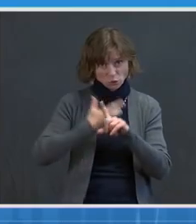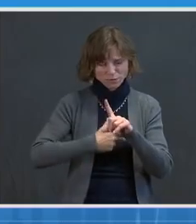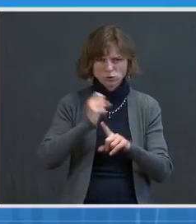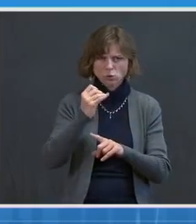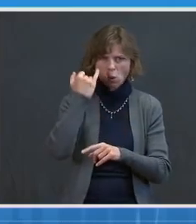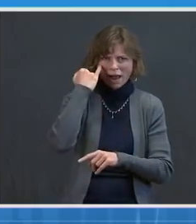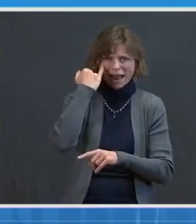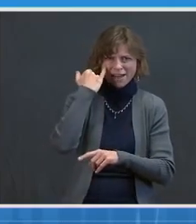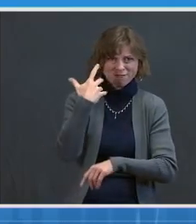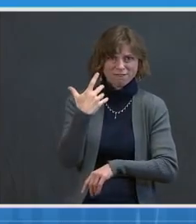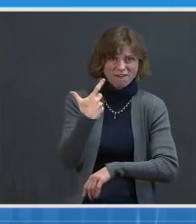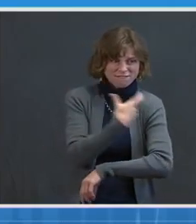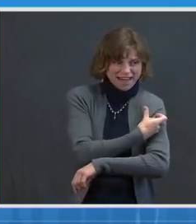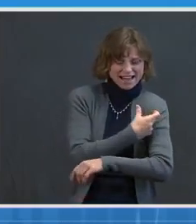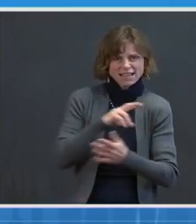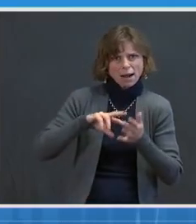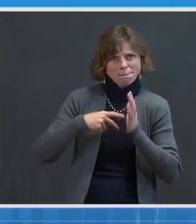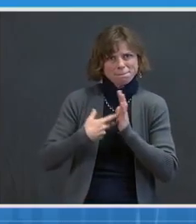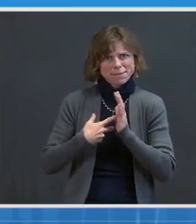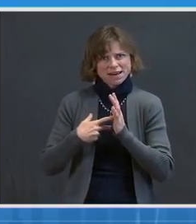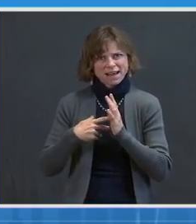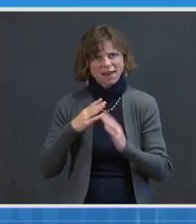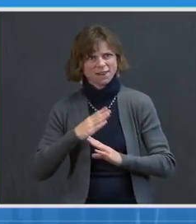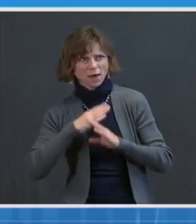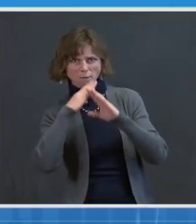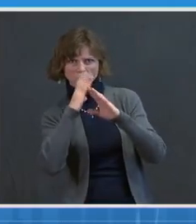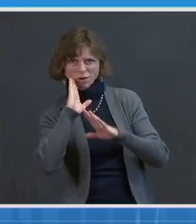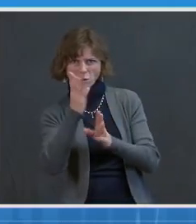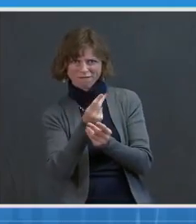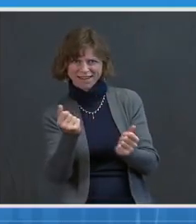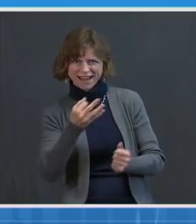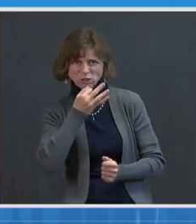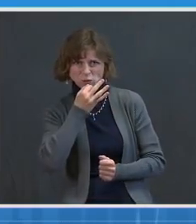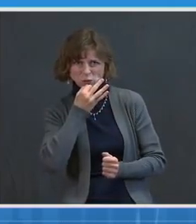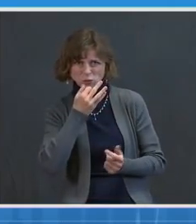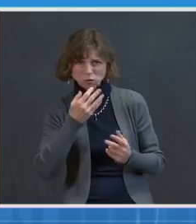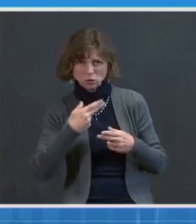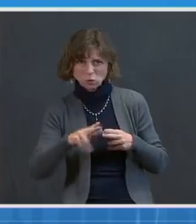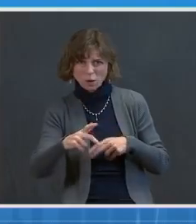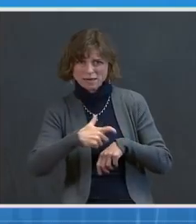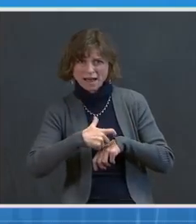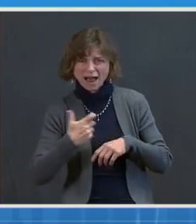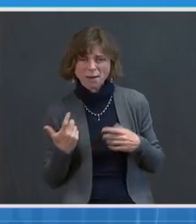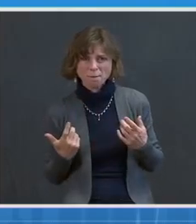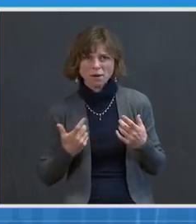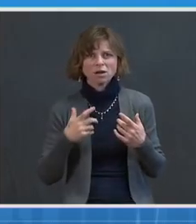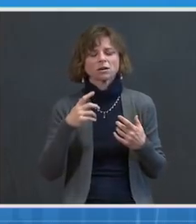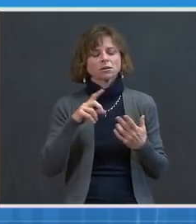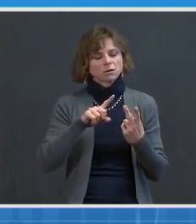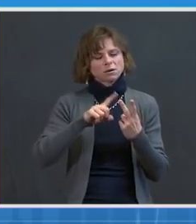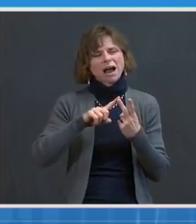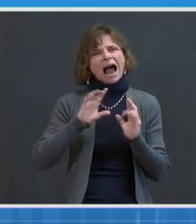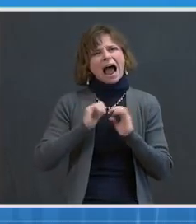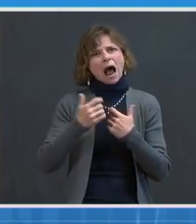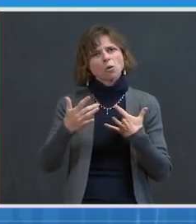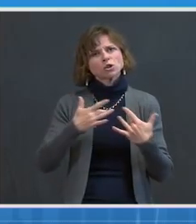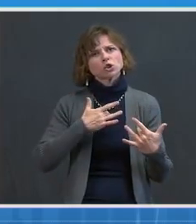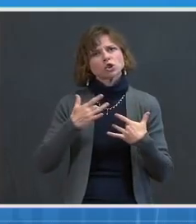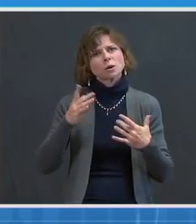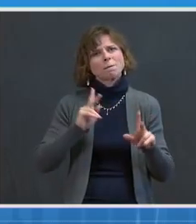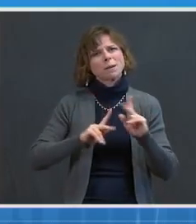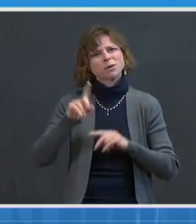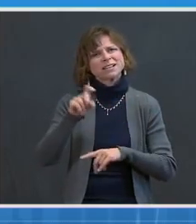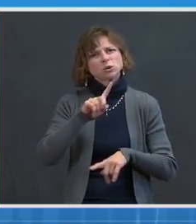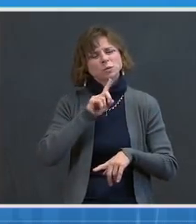fade in such a short period of time? And then the second question is how concerned people should be about breakthrough infections.